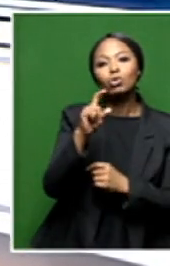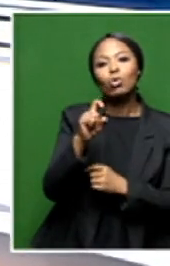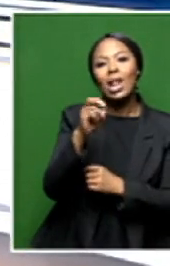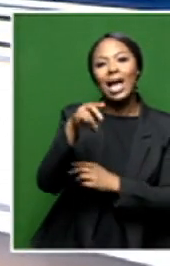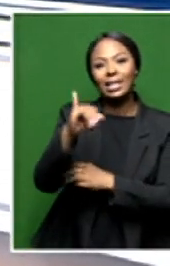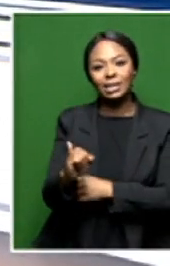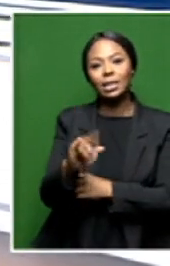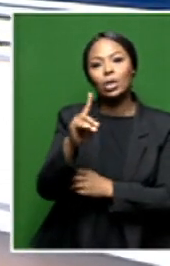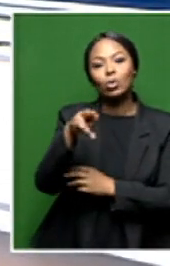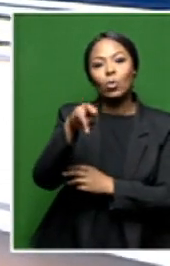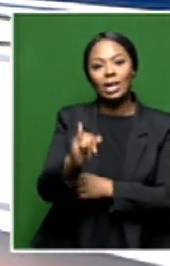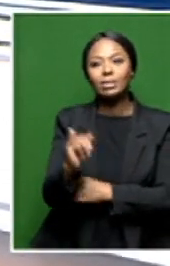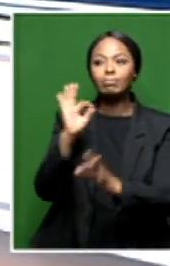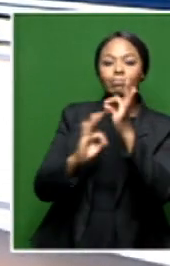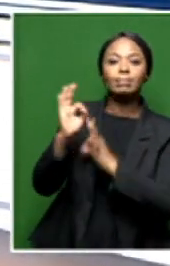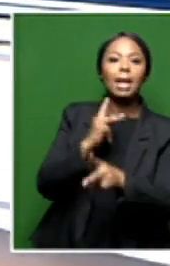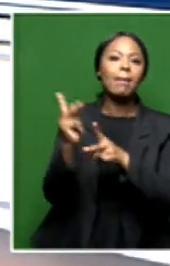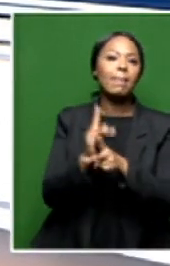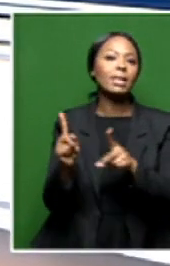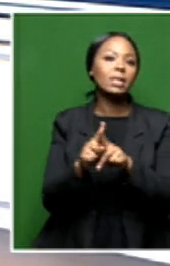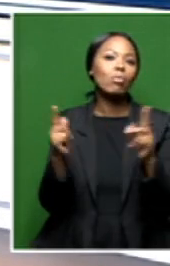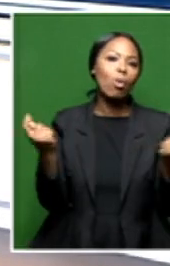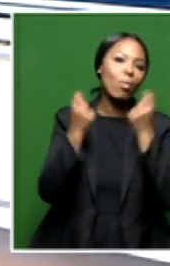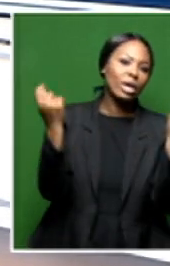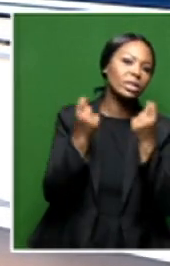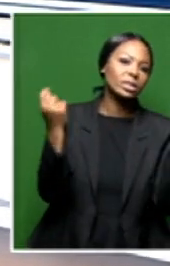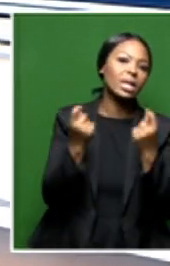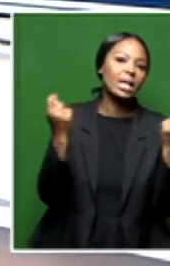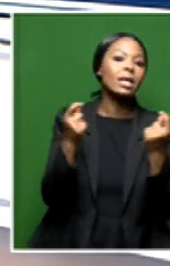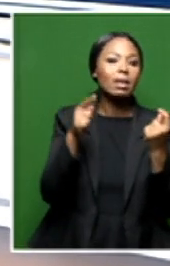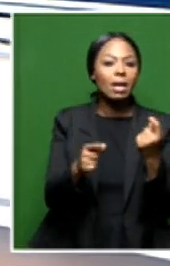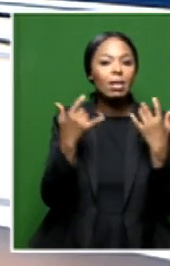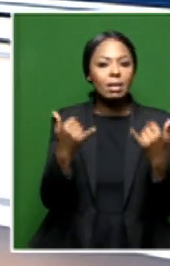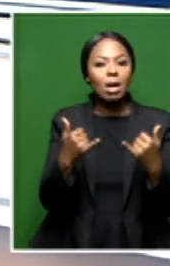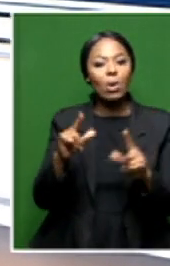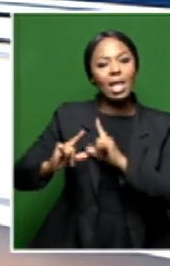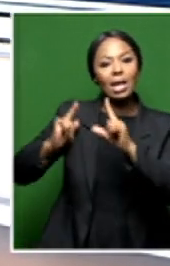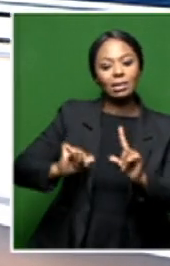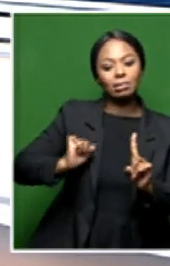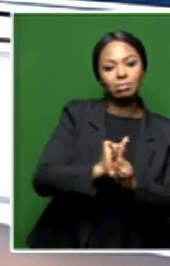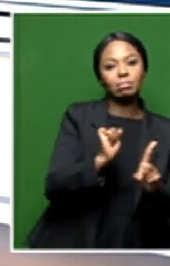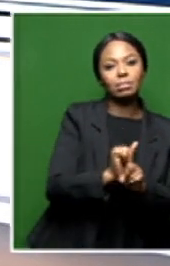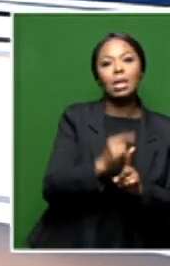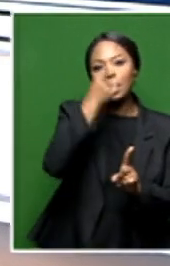of events that have been planned this week in commemoration and in celebration of the legacy of Archbishop Desmond Tutu.